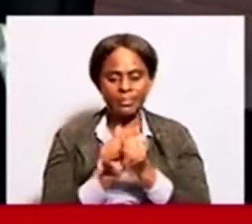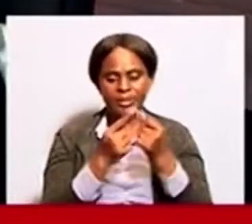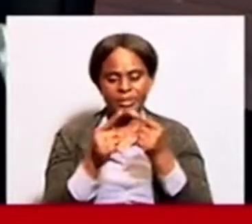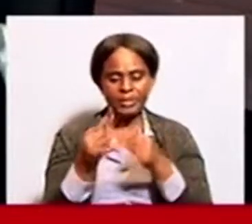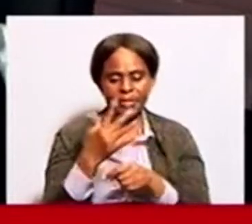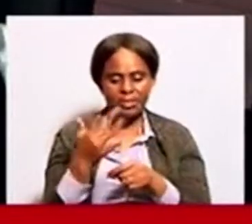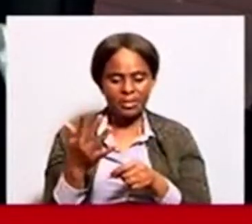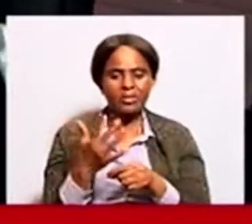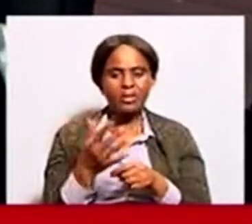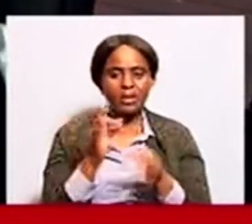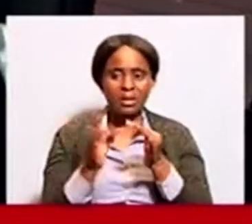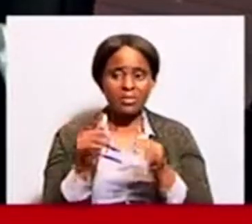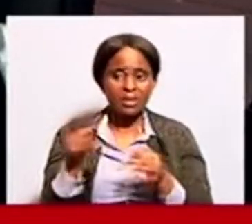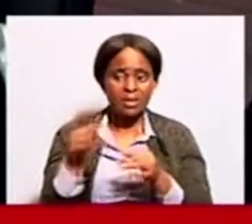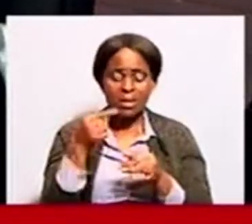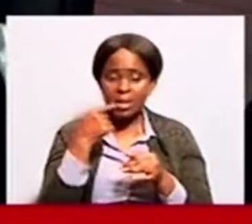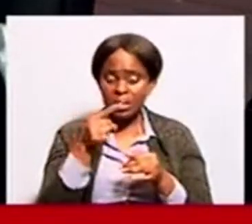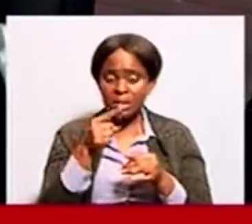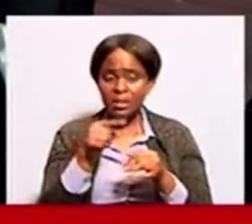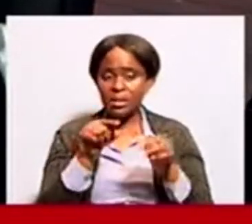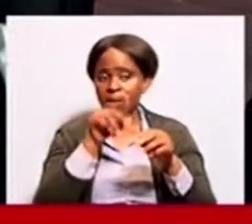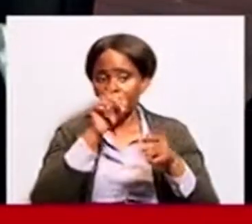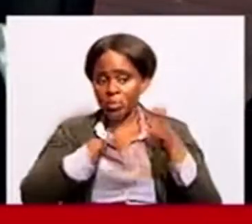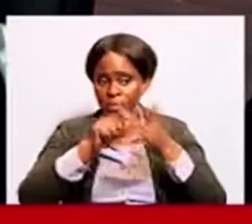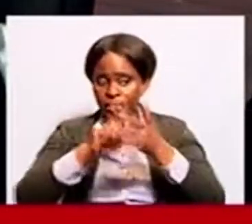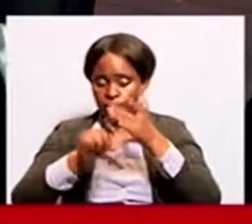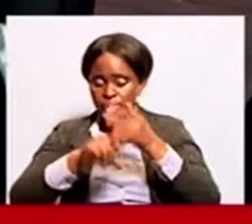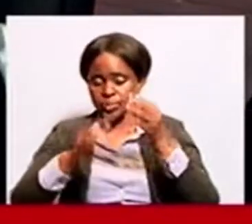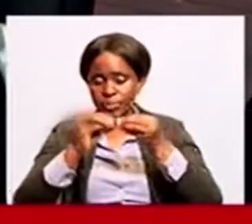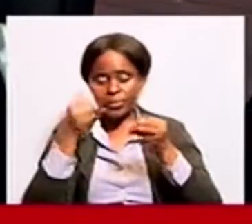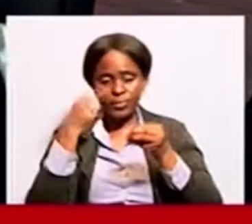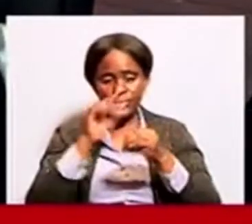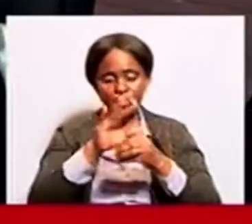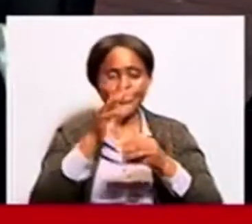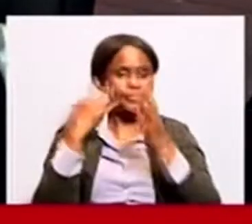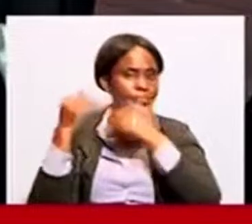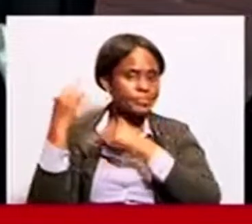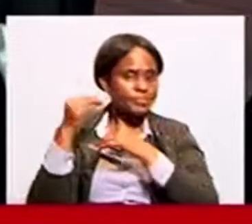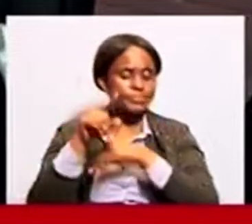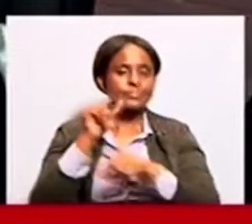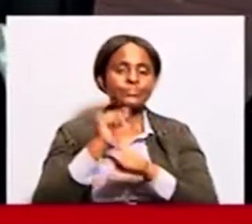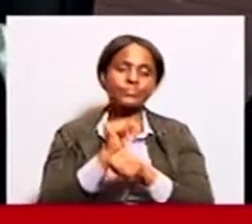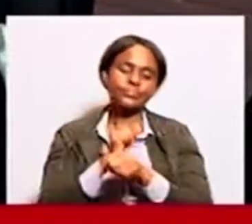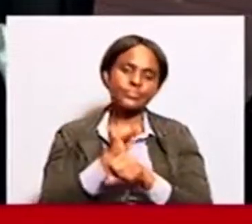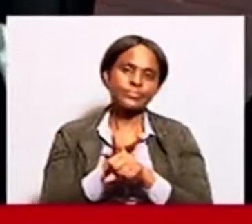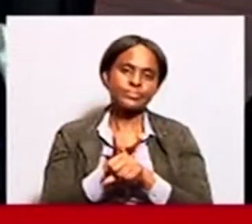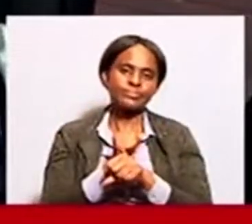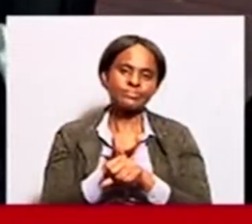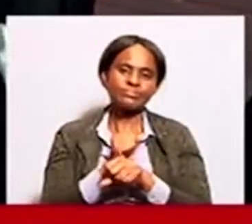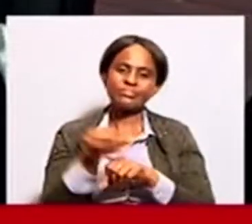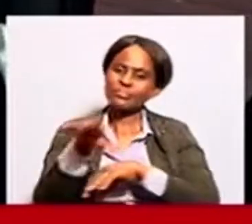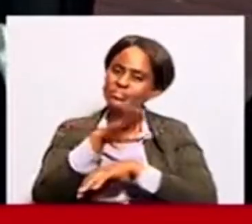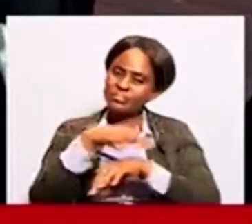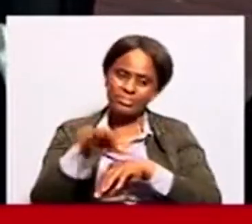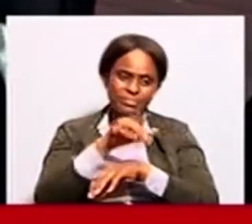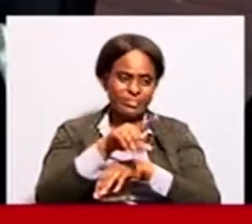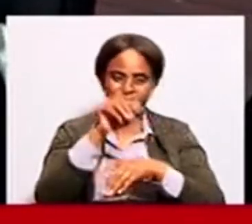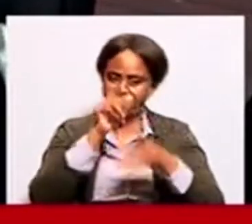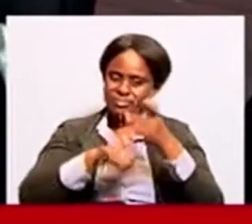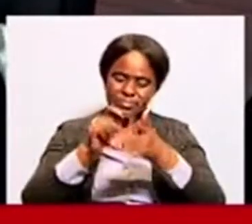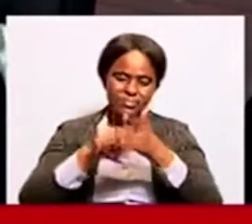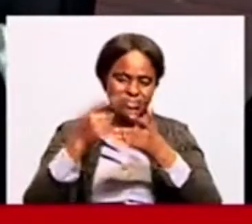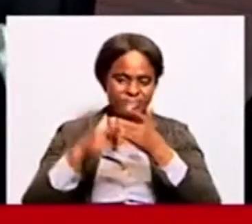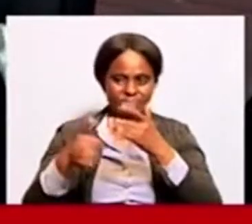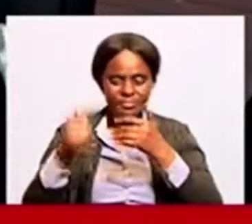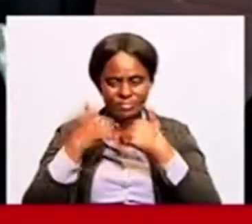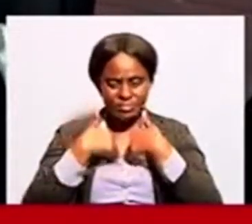so forth. So if you carry out the cost for doing the outstanding works, it's much above the cost that the